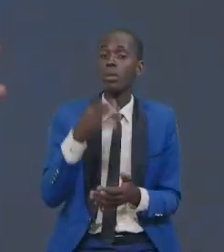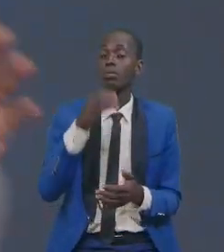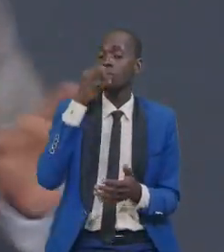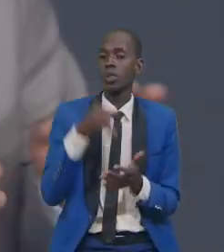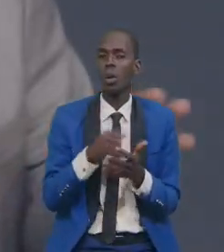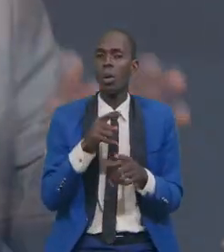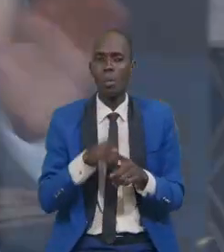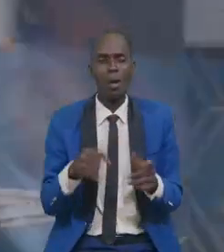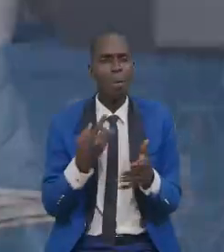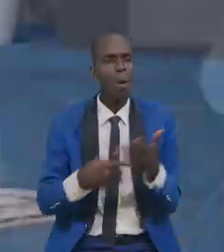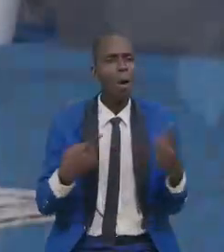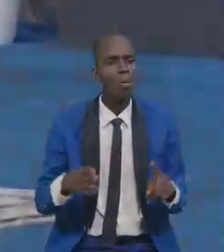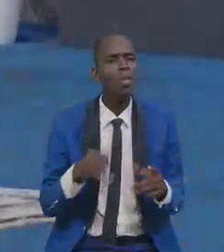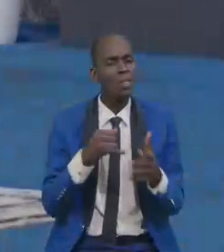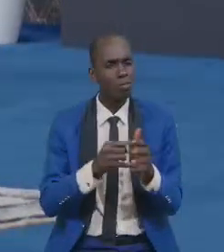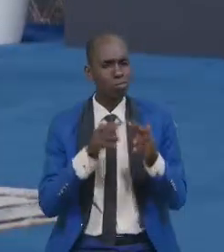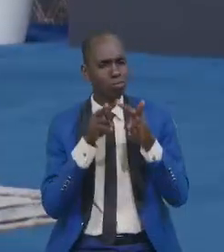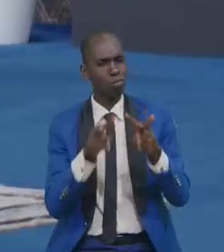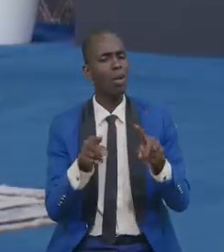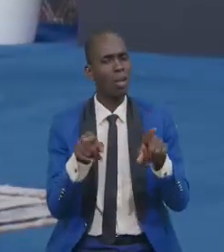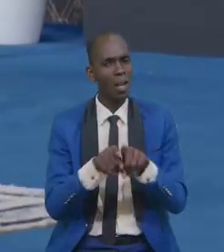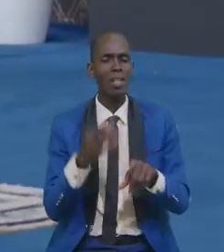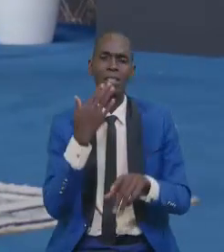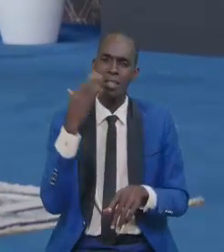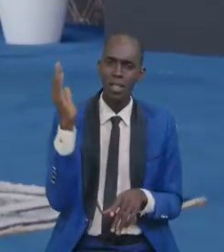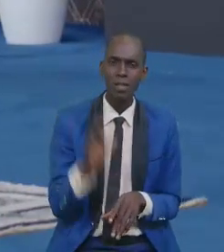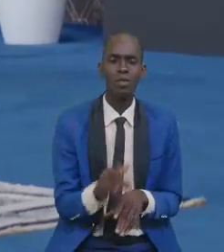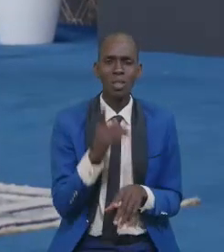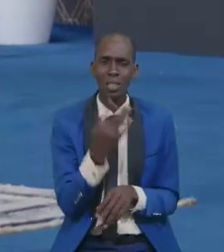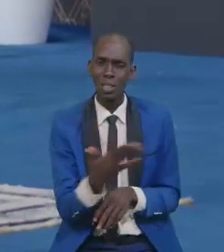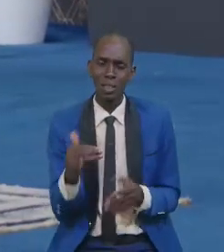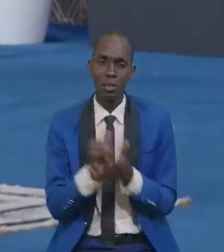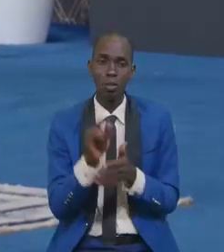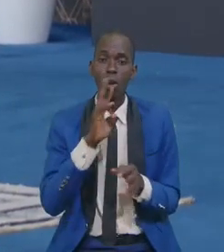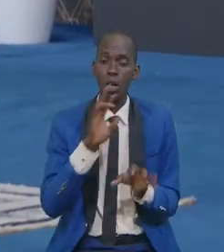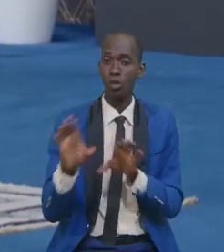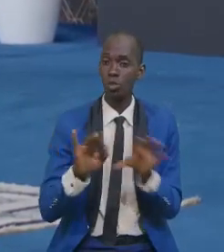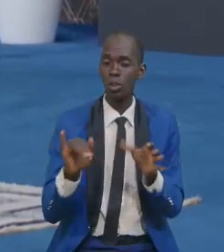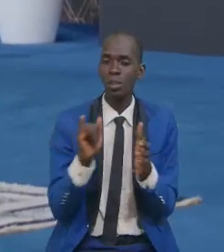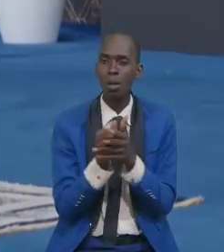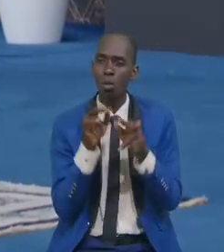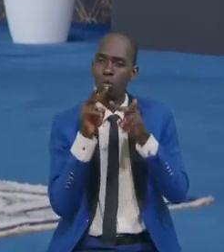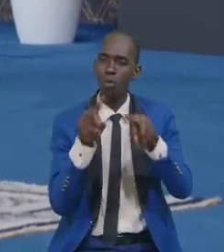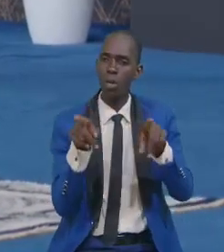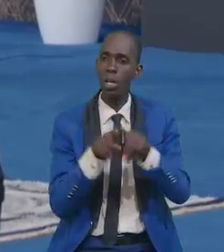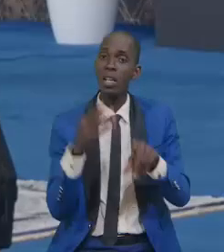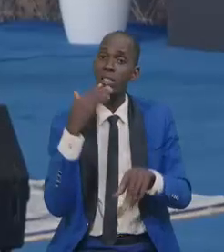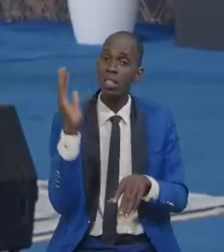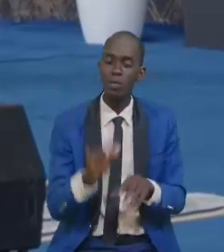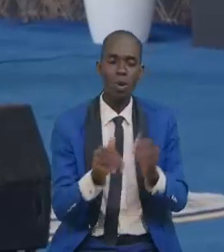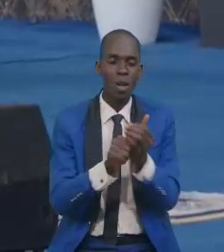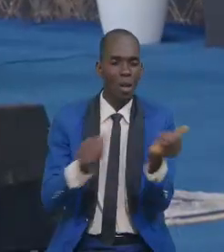as if you are doing evil. Abstain from all appearance of evil. In